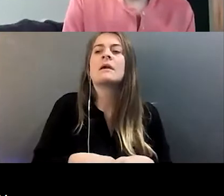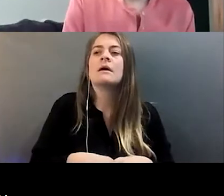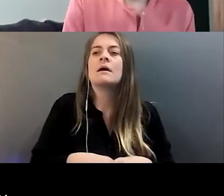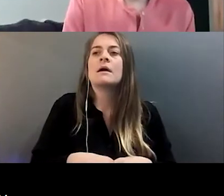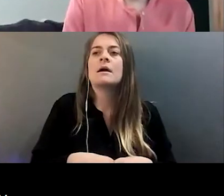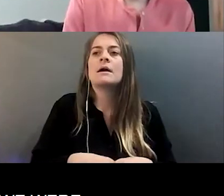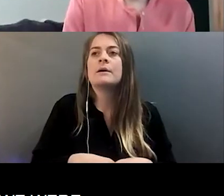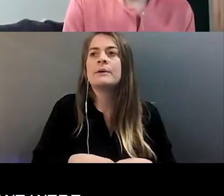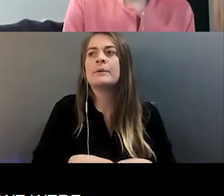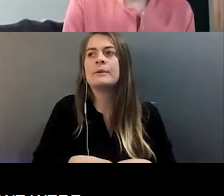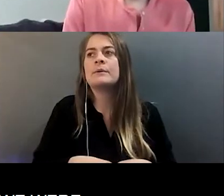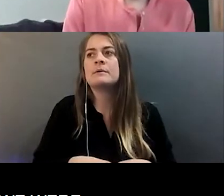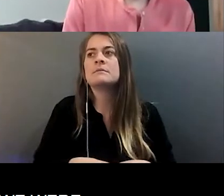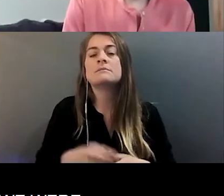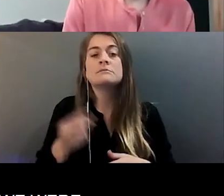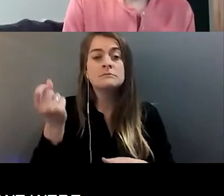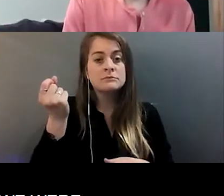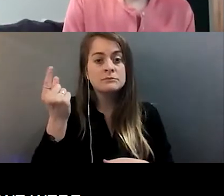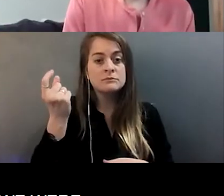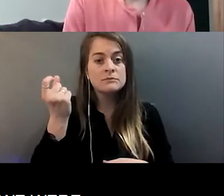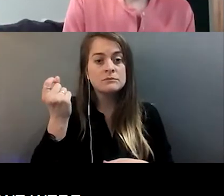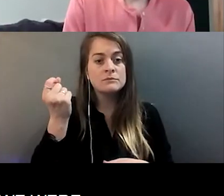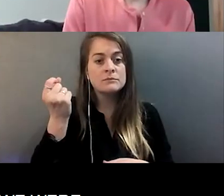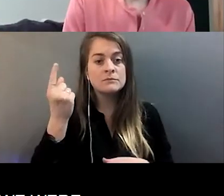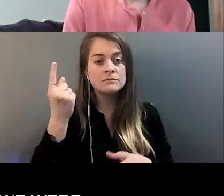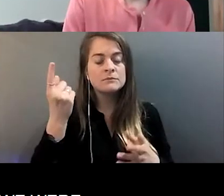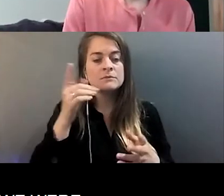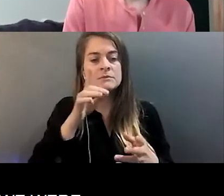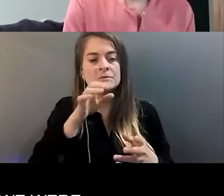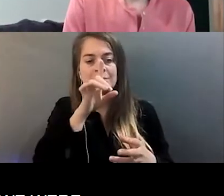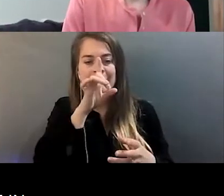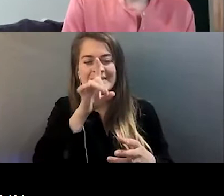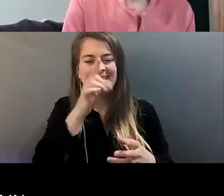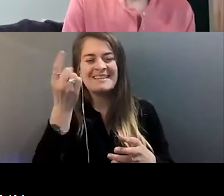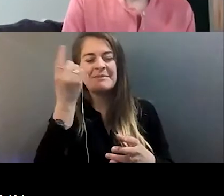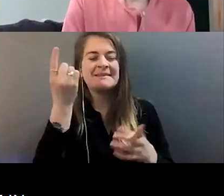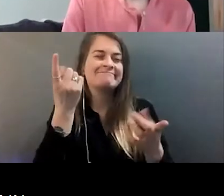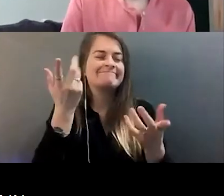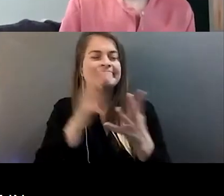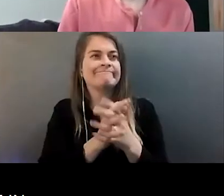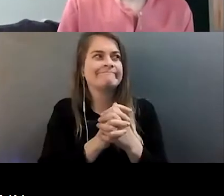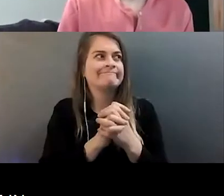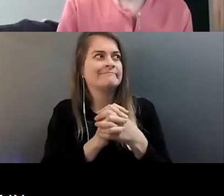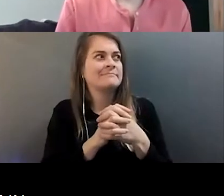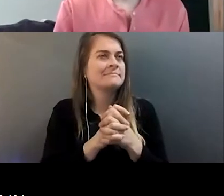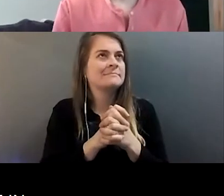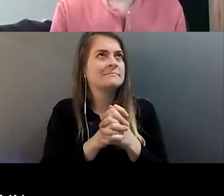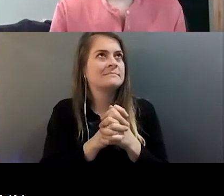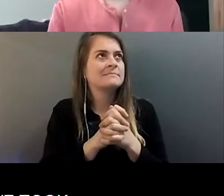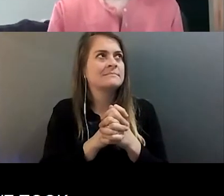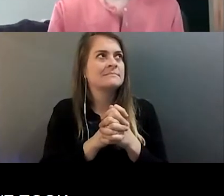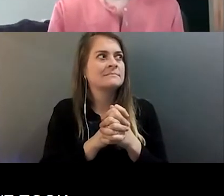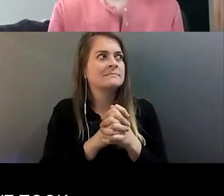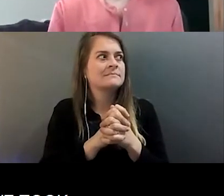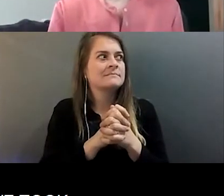what I think, where I think we were not particularly creative in how to manage